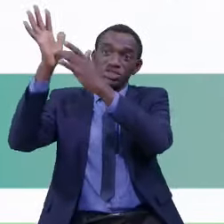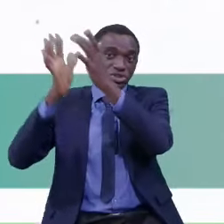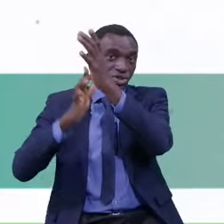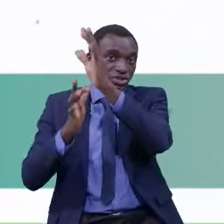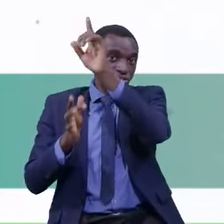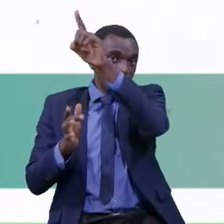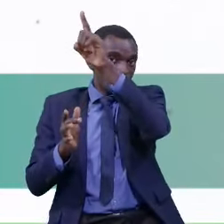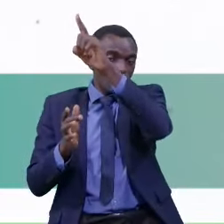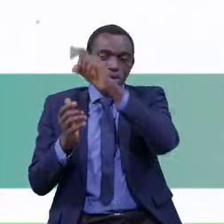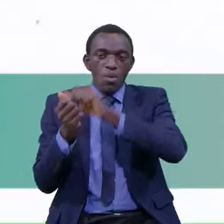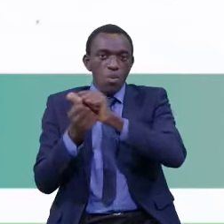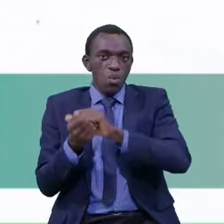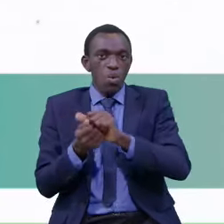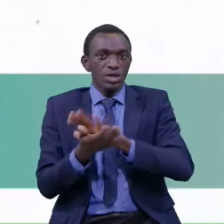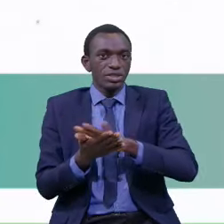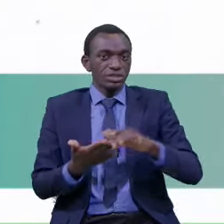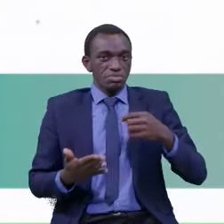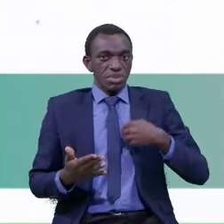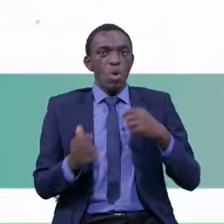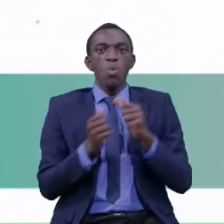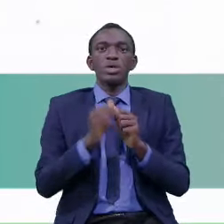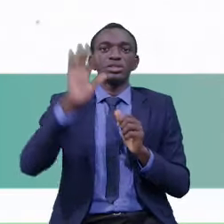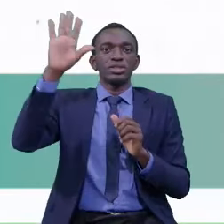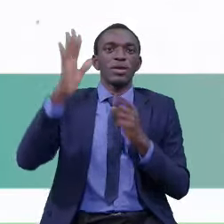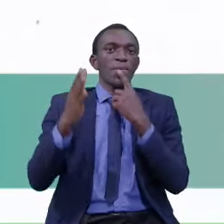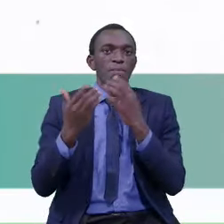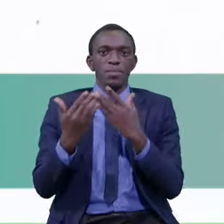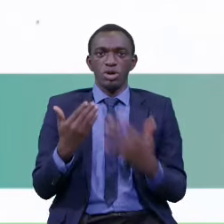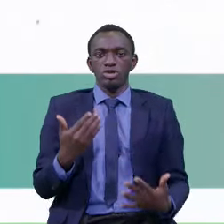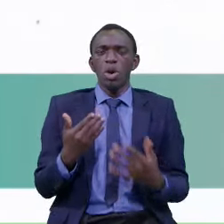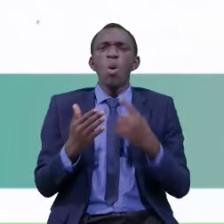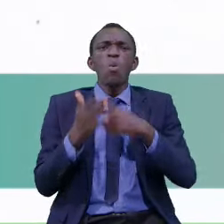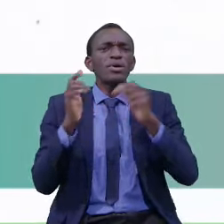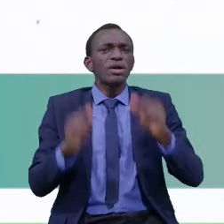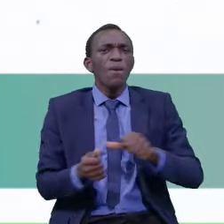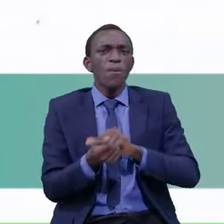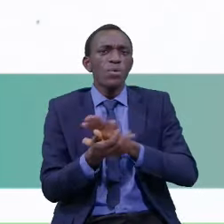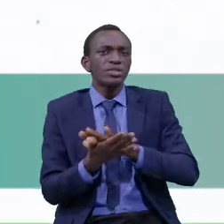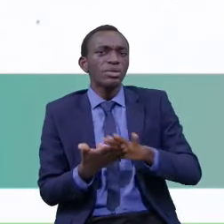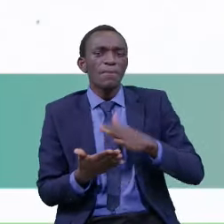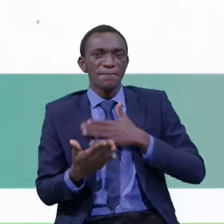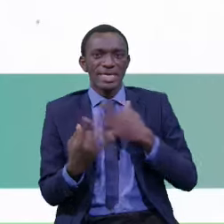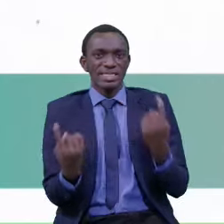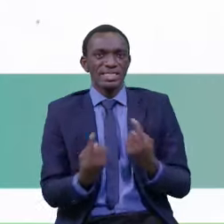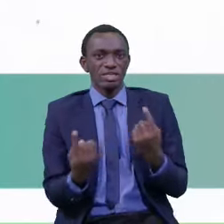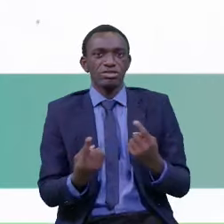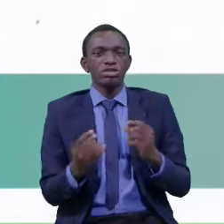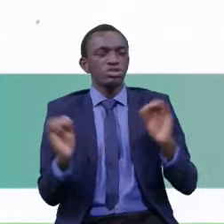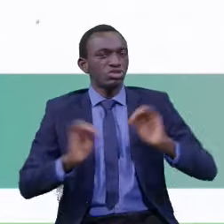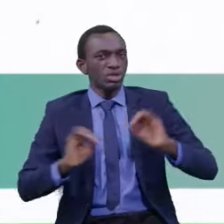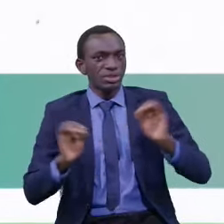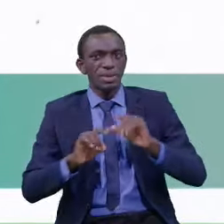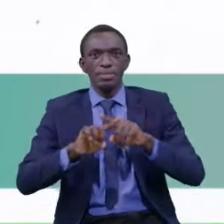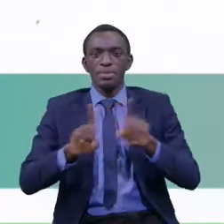blood. What can wash away my sin? Nothing but the blood of Jesus. What